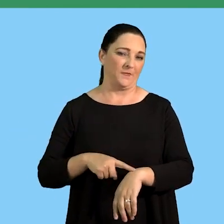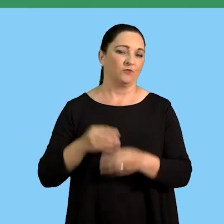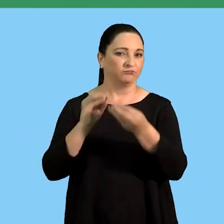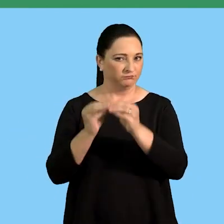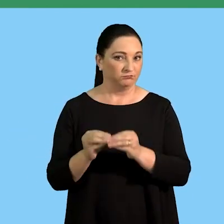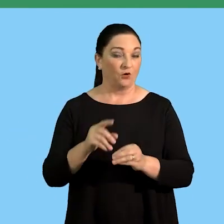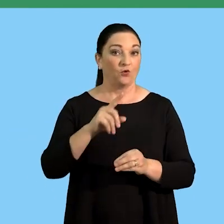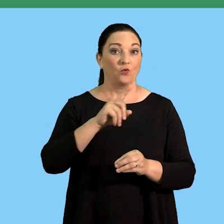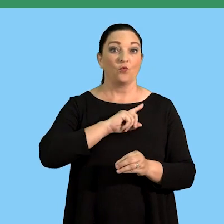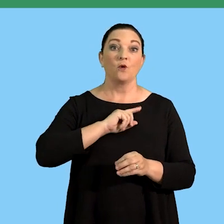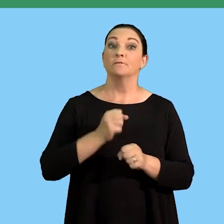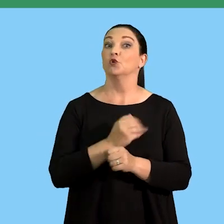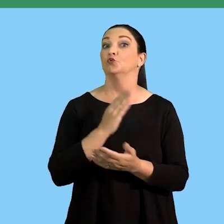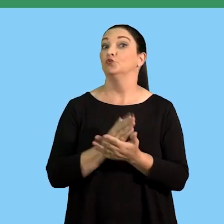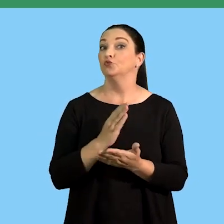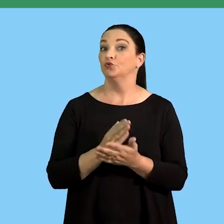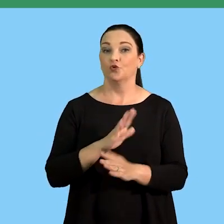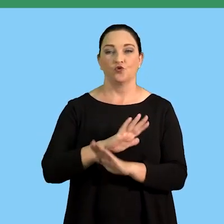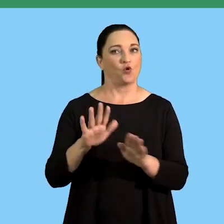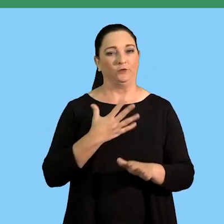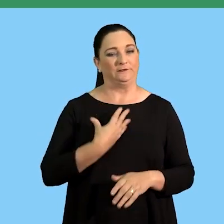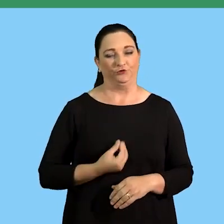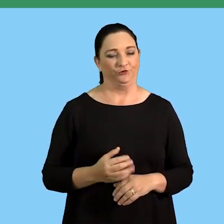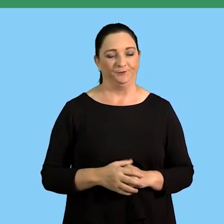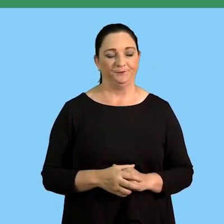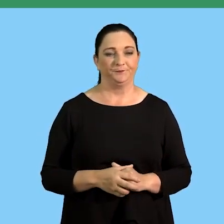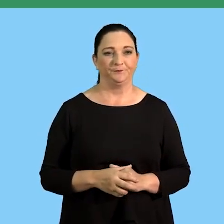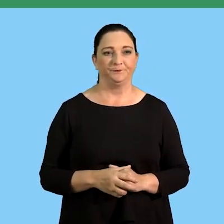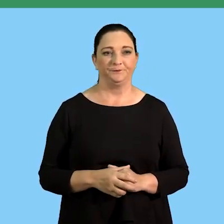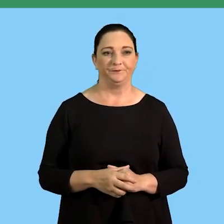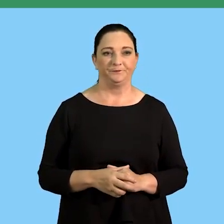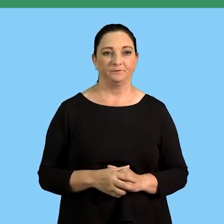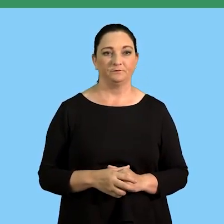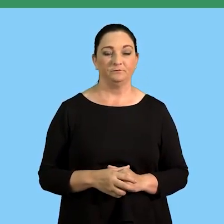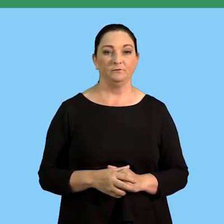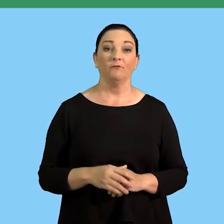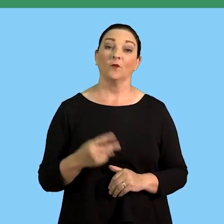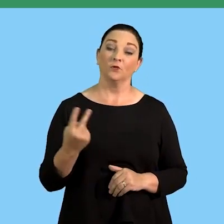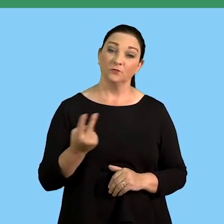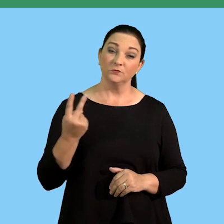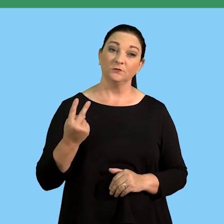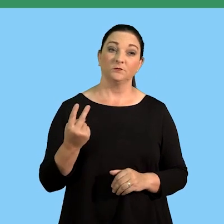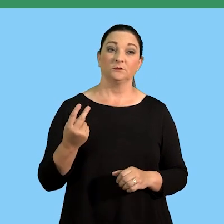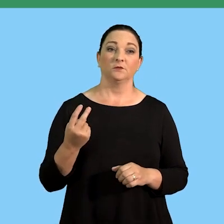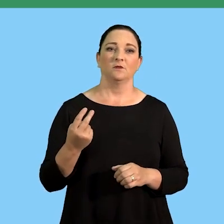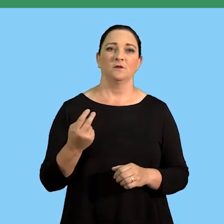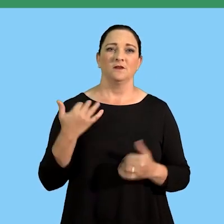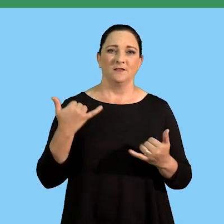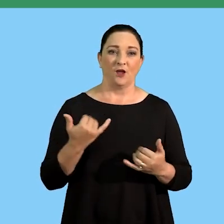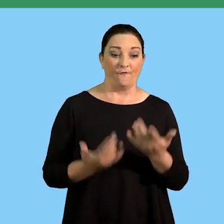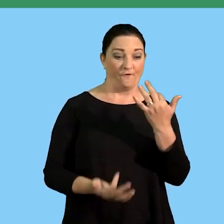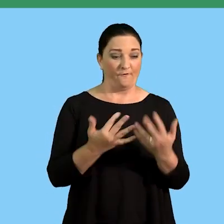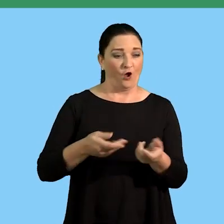time. So this is to make sure that we are avoiding certain injuries. We must also make